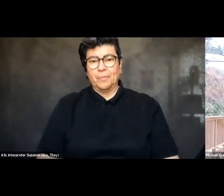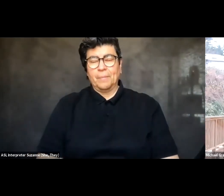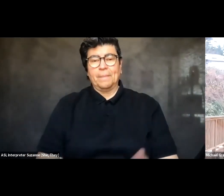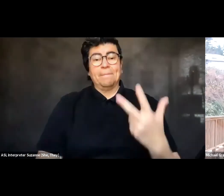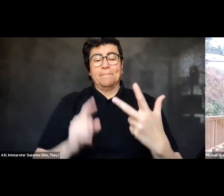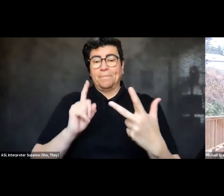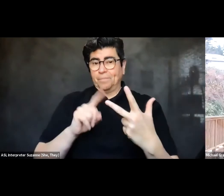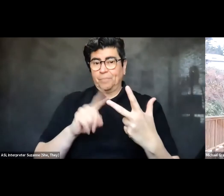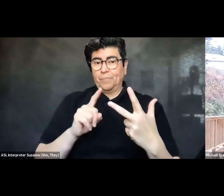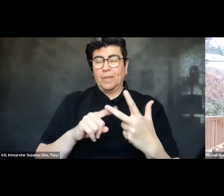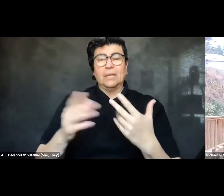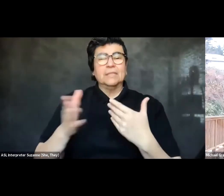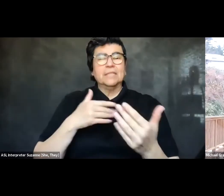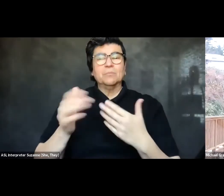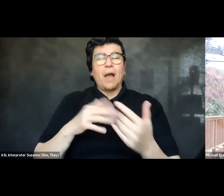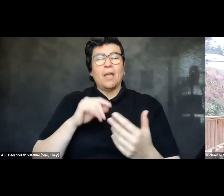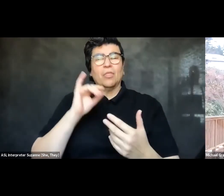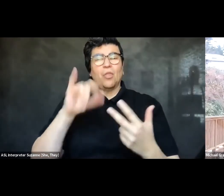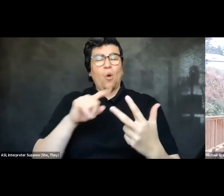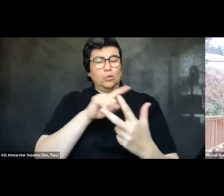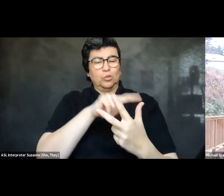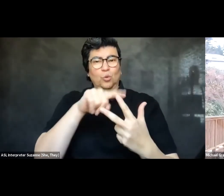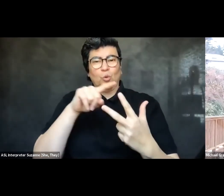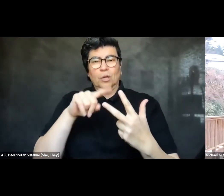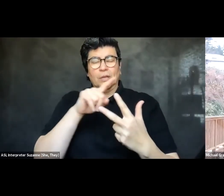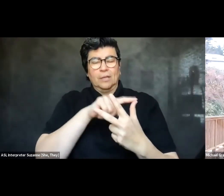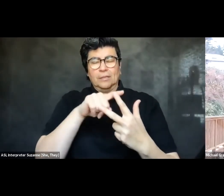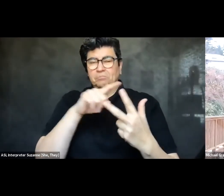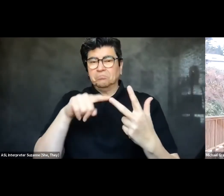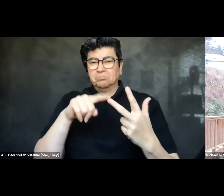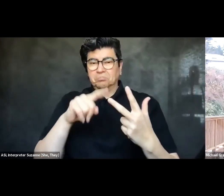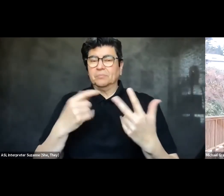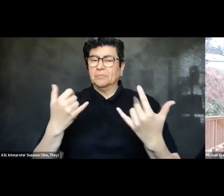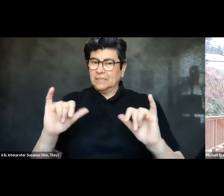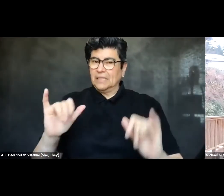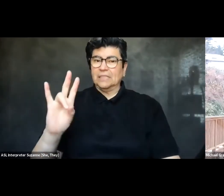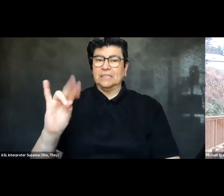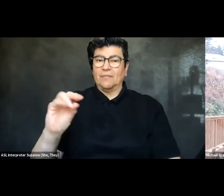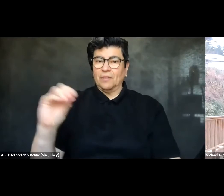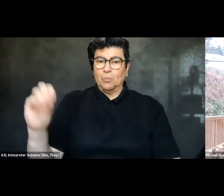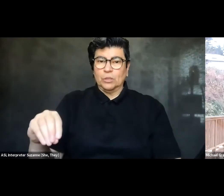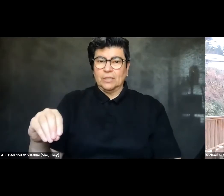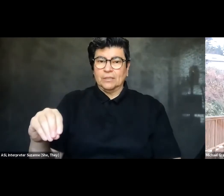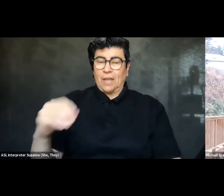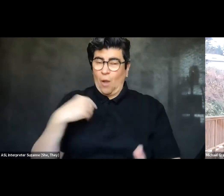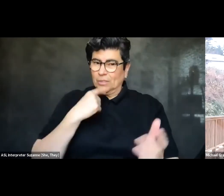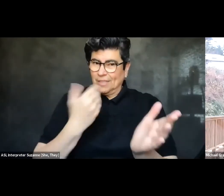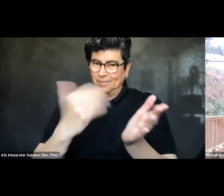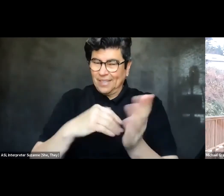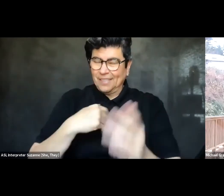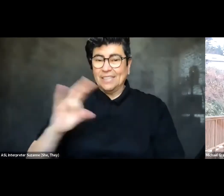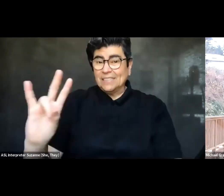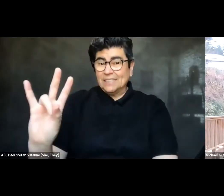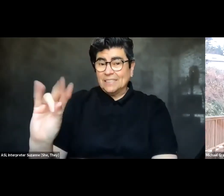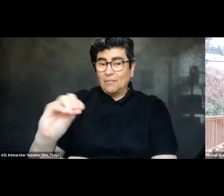number three, despite those two prior statistics, 70%, now I'm going to say it again,